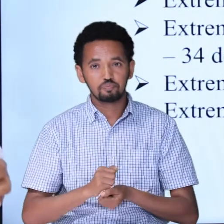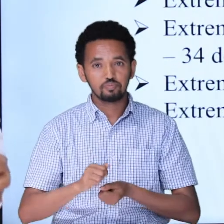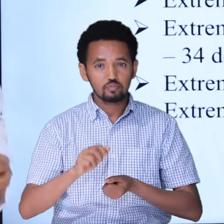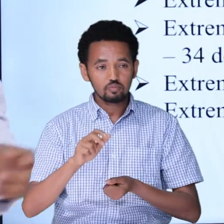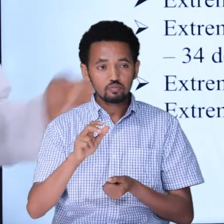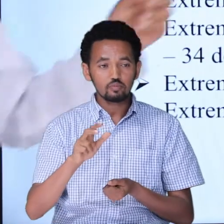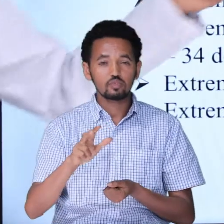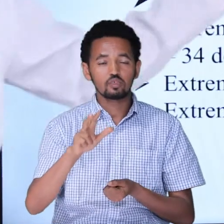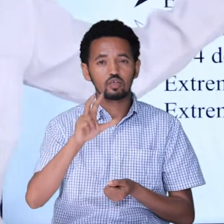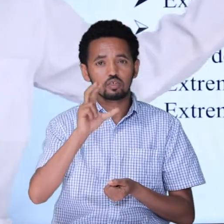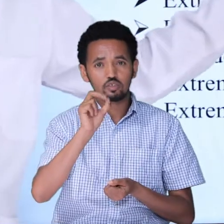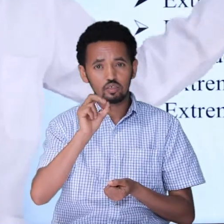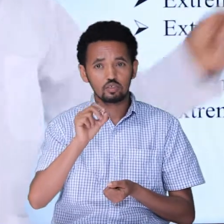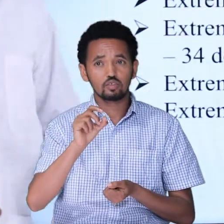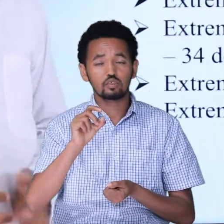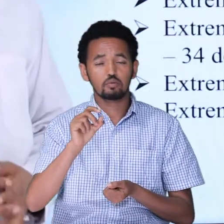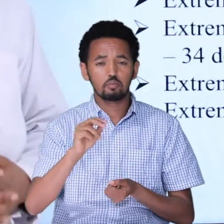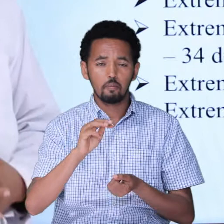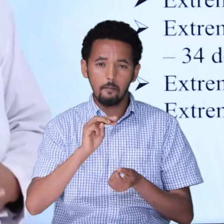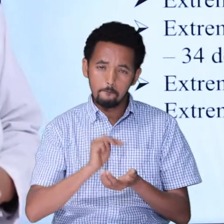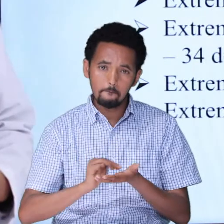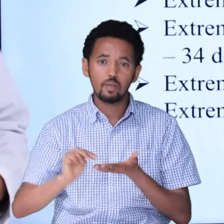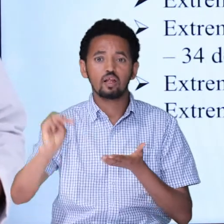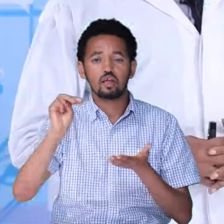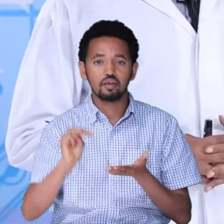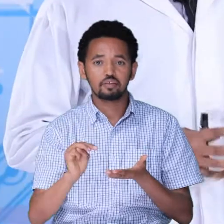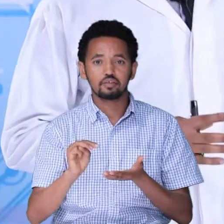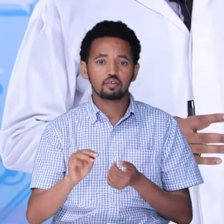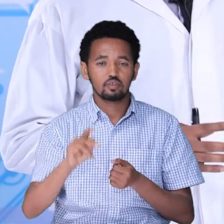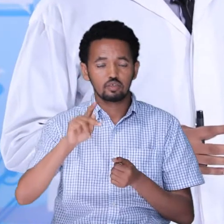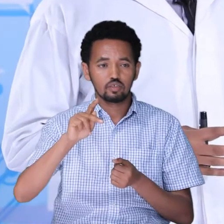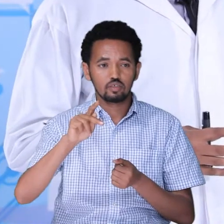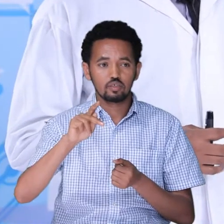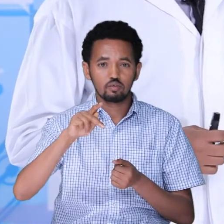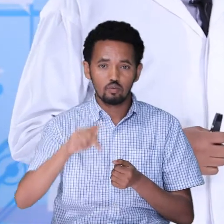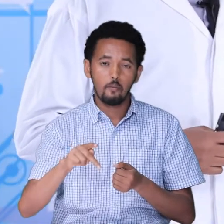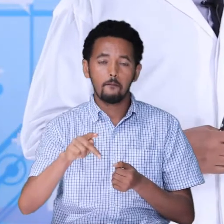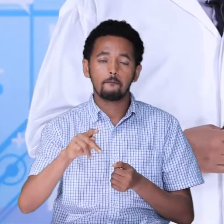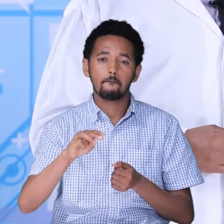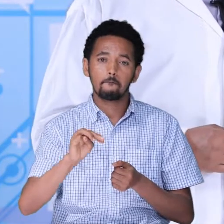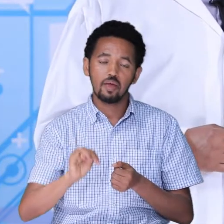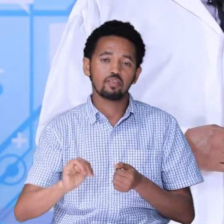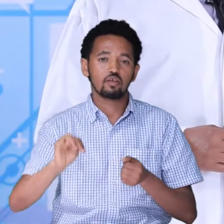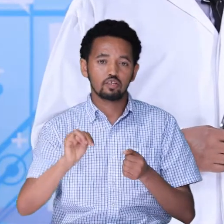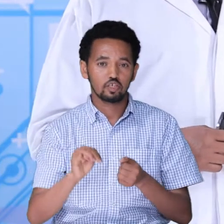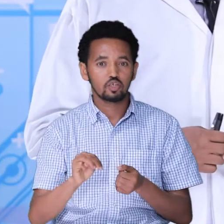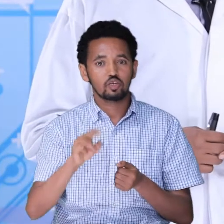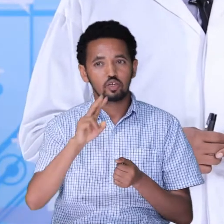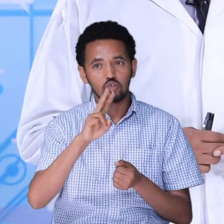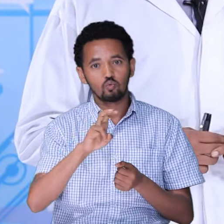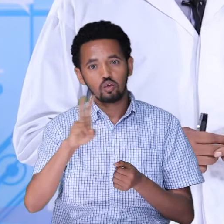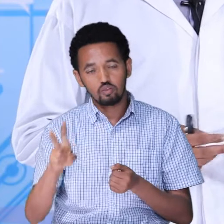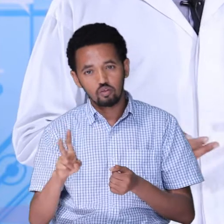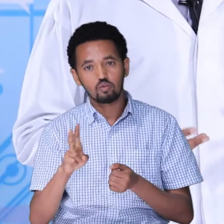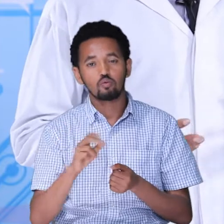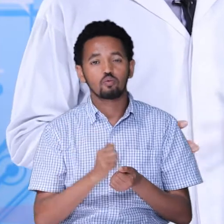13.3 million square kilometers, it covers 20.2% of its land